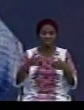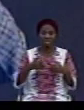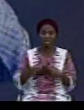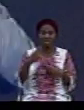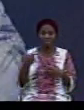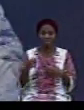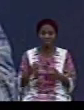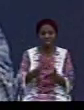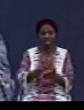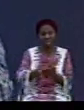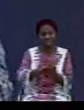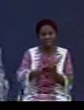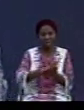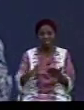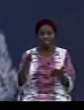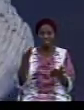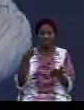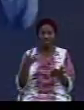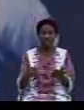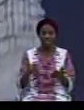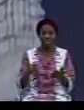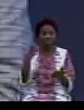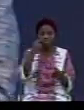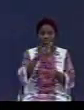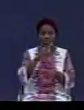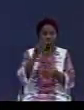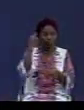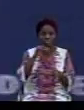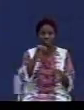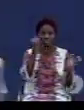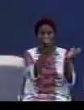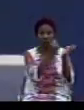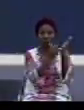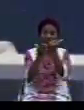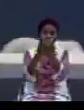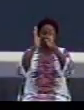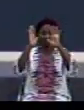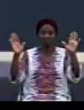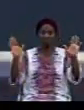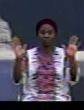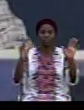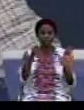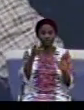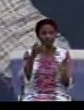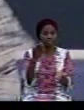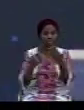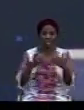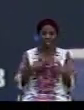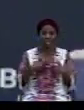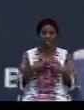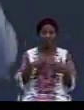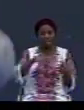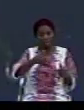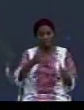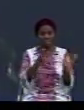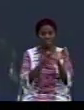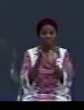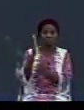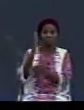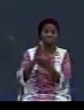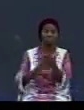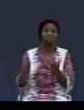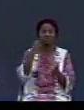of the spear in his body. You might have a Jesus somewhere who has not died and risen